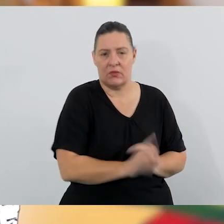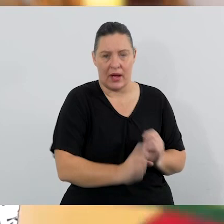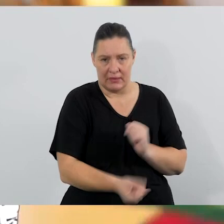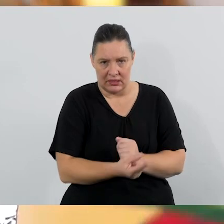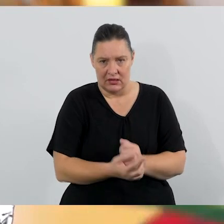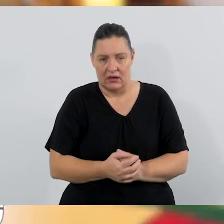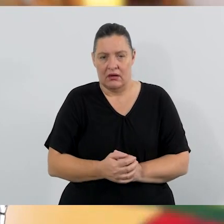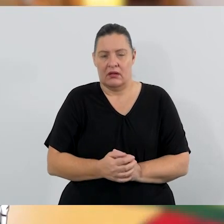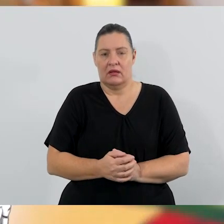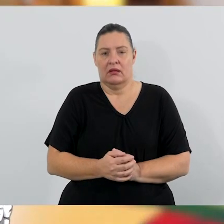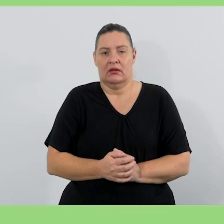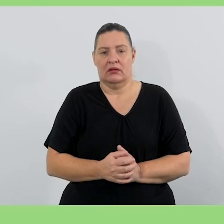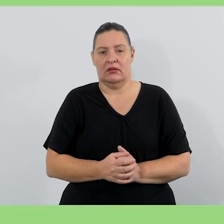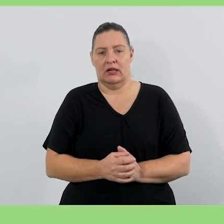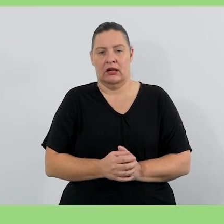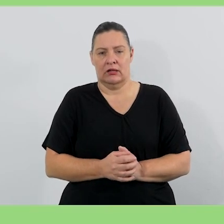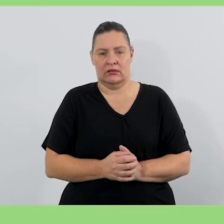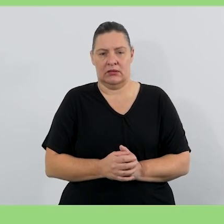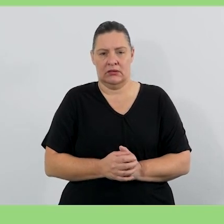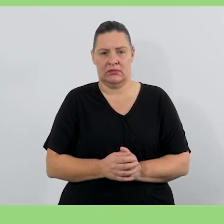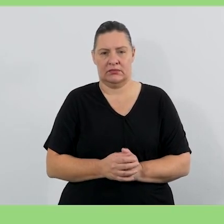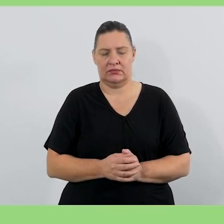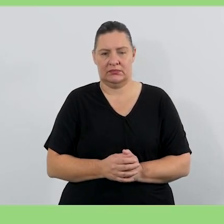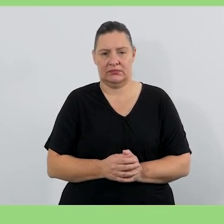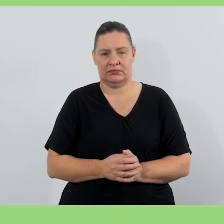What happens to them? Well,